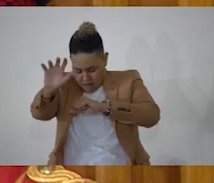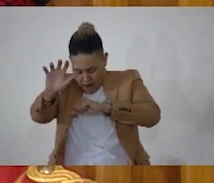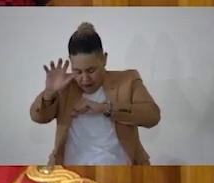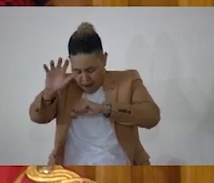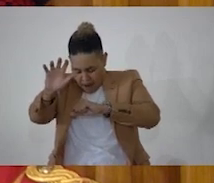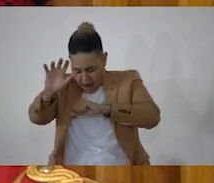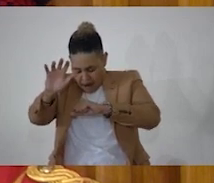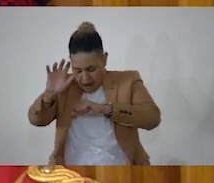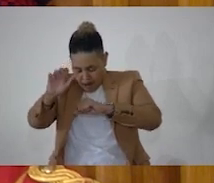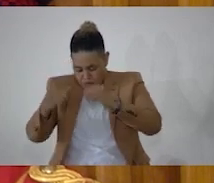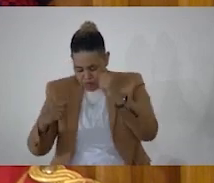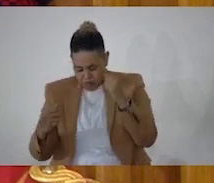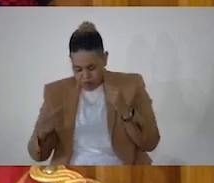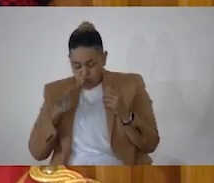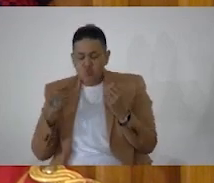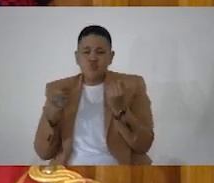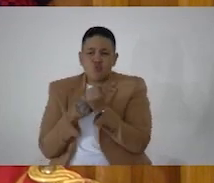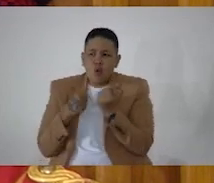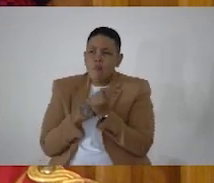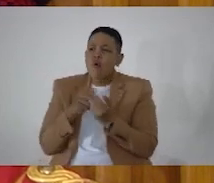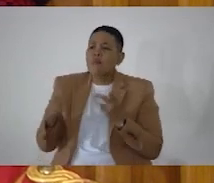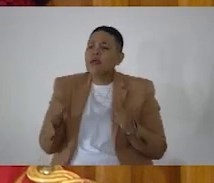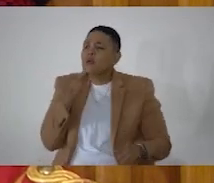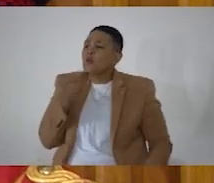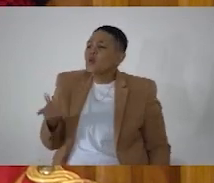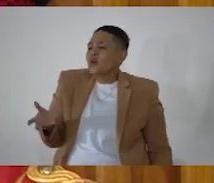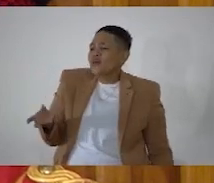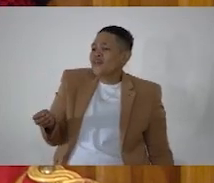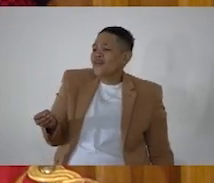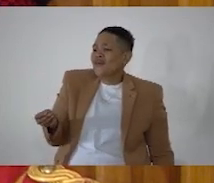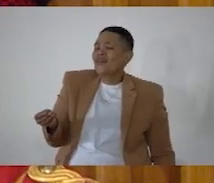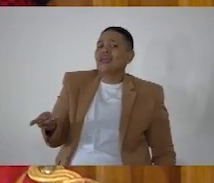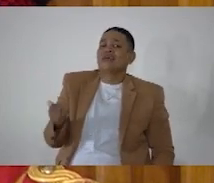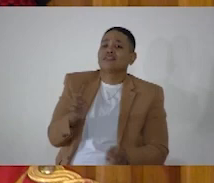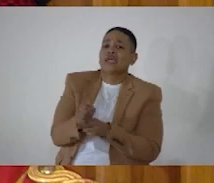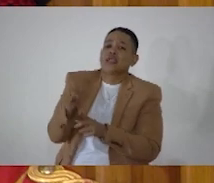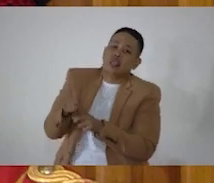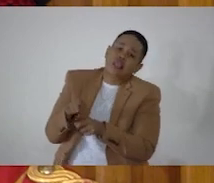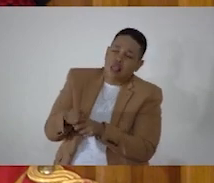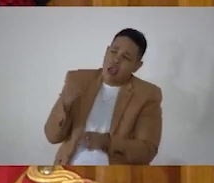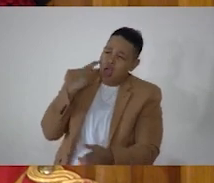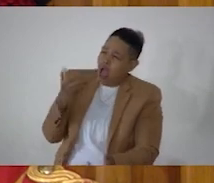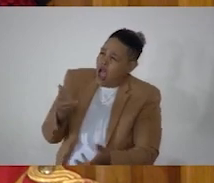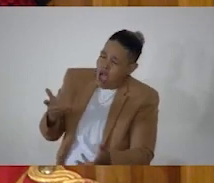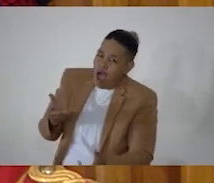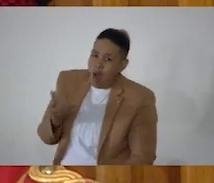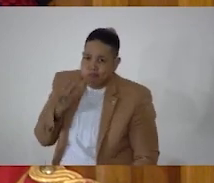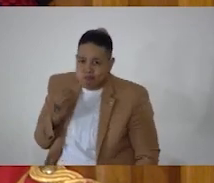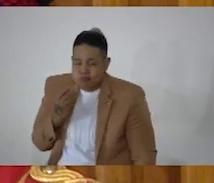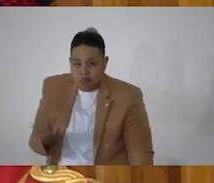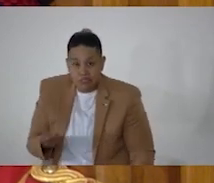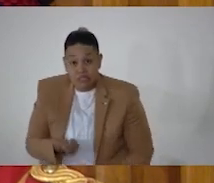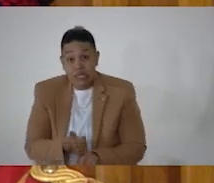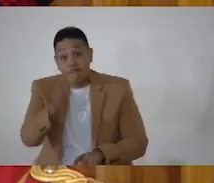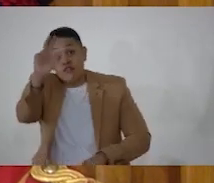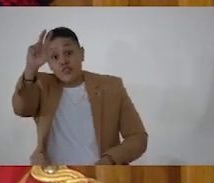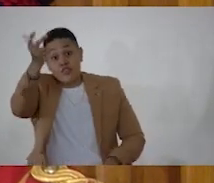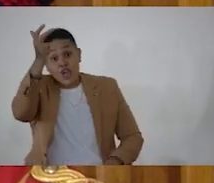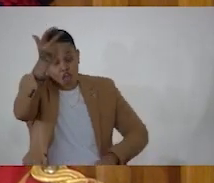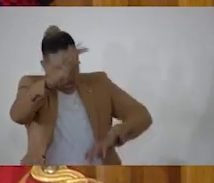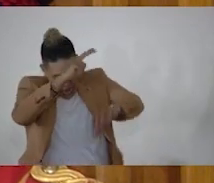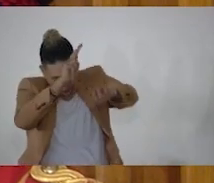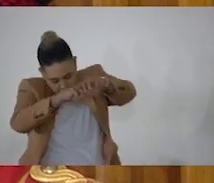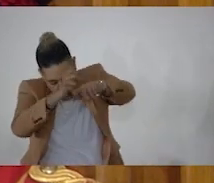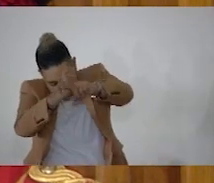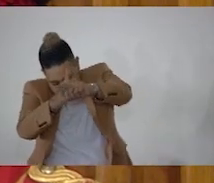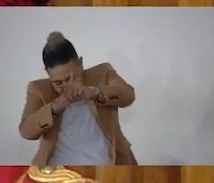2024-2025 to address sexual harassment complaints. Also, the third